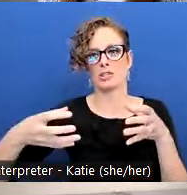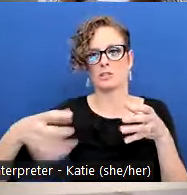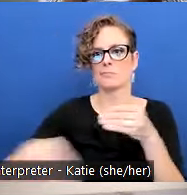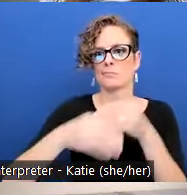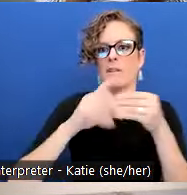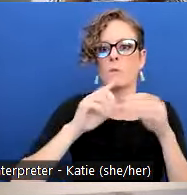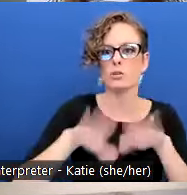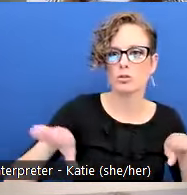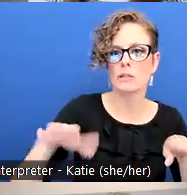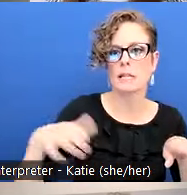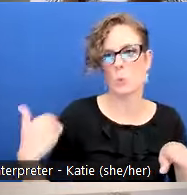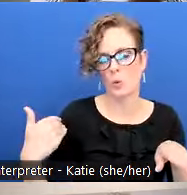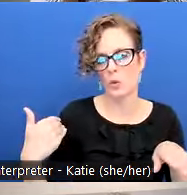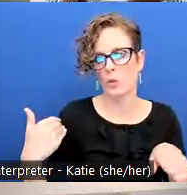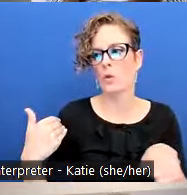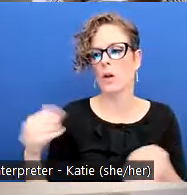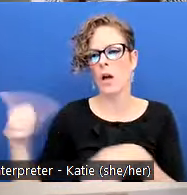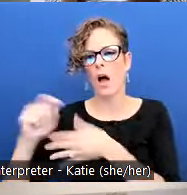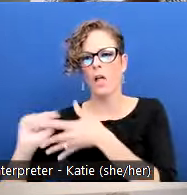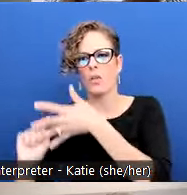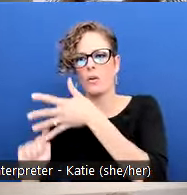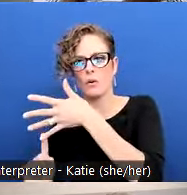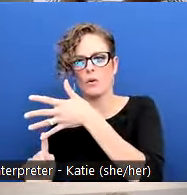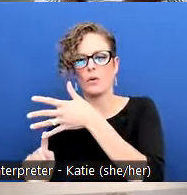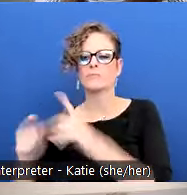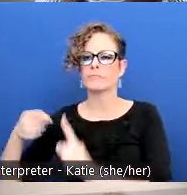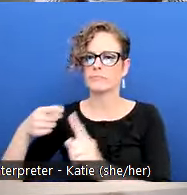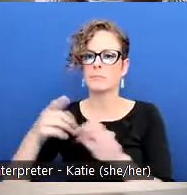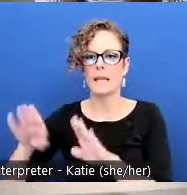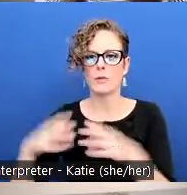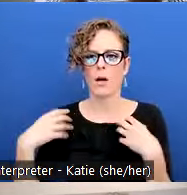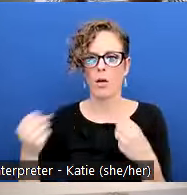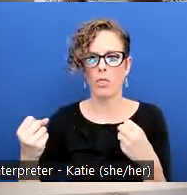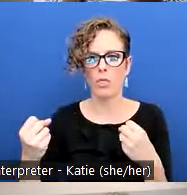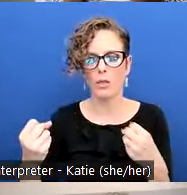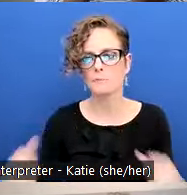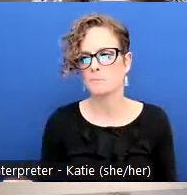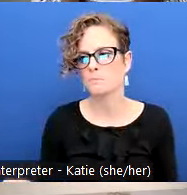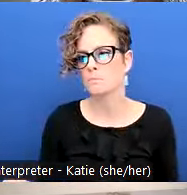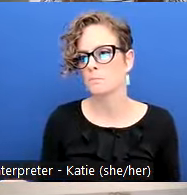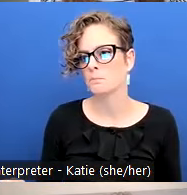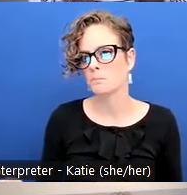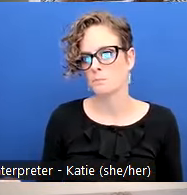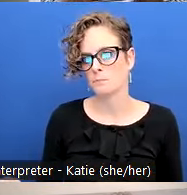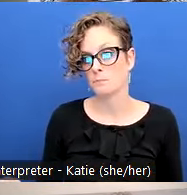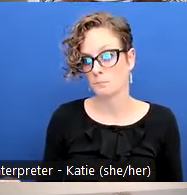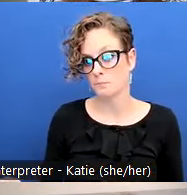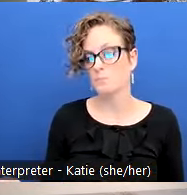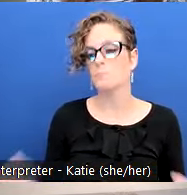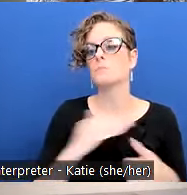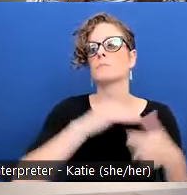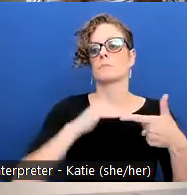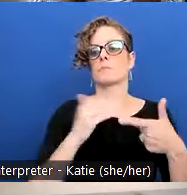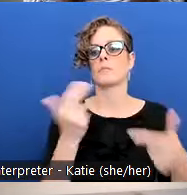And then, yeah, other pieces that aren't as relevant around like specific behavioral health outpatient services. 1304